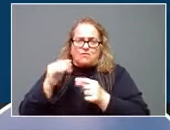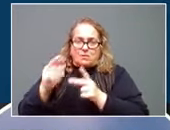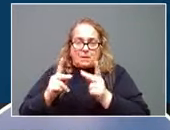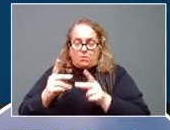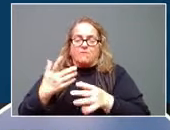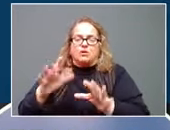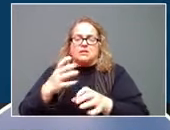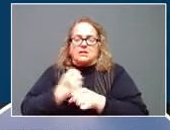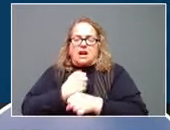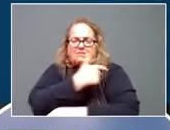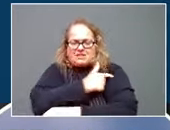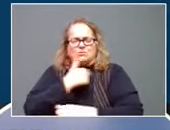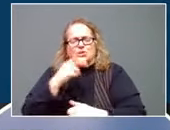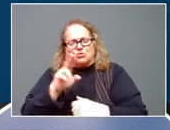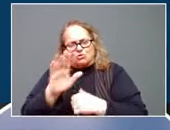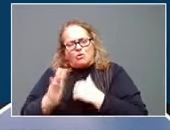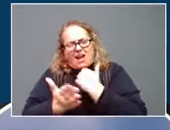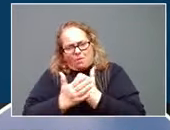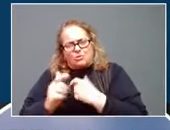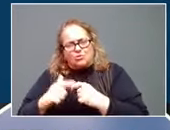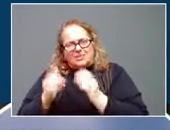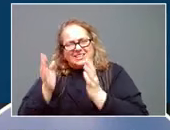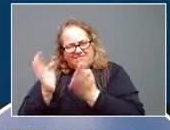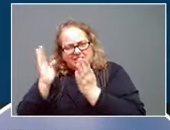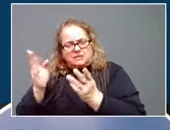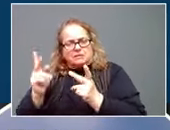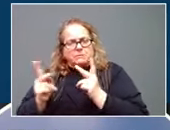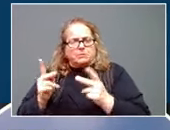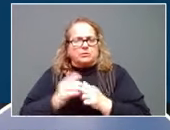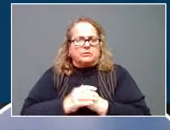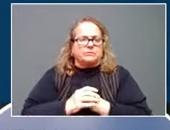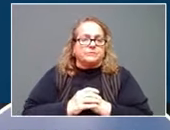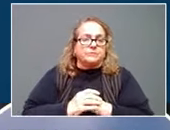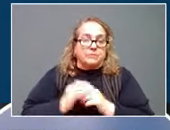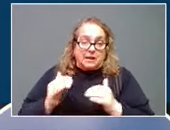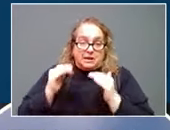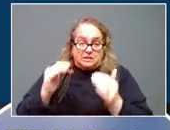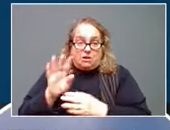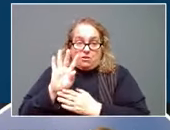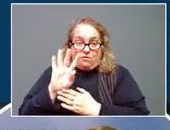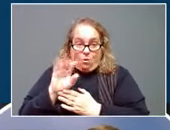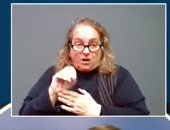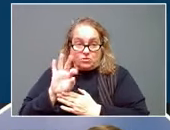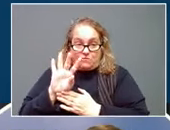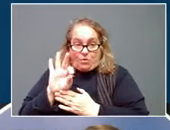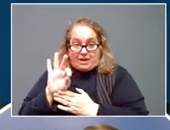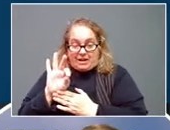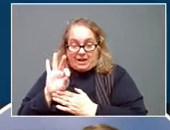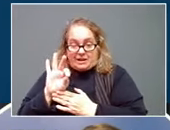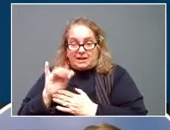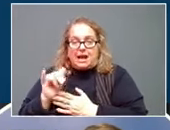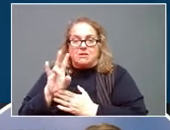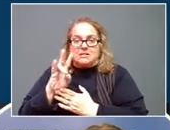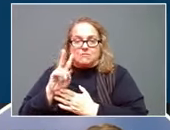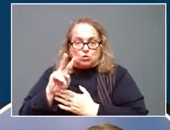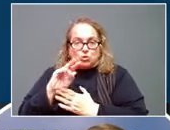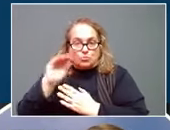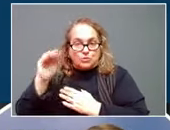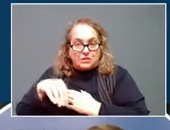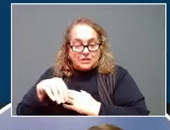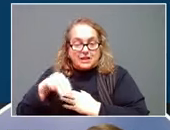help. Next jump is the 40 to 49-year-olds, now up to 72%. This is really